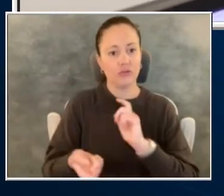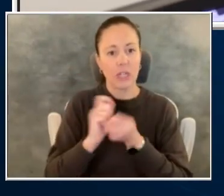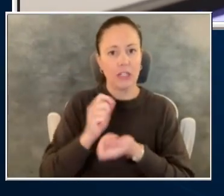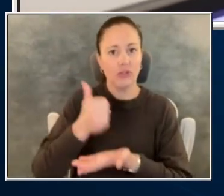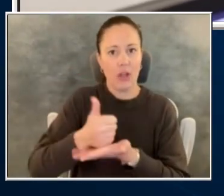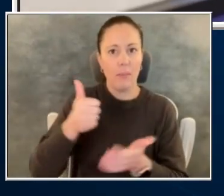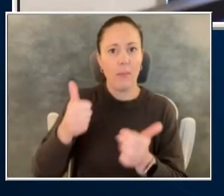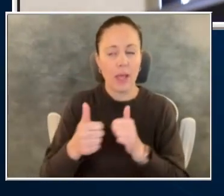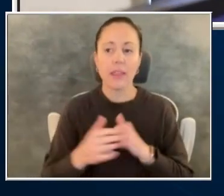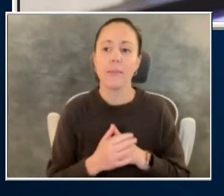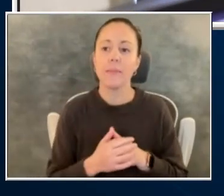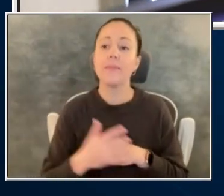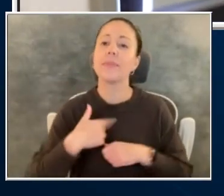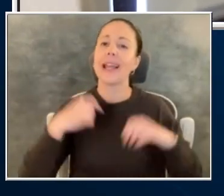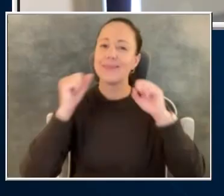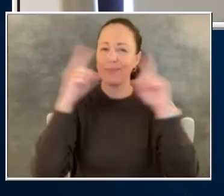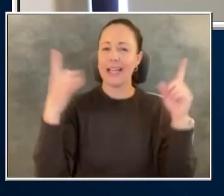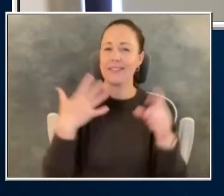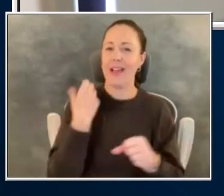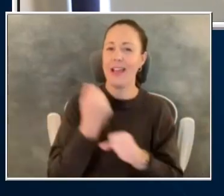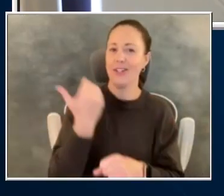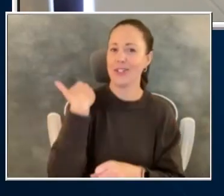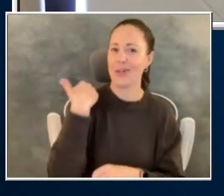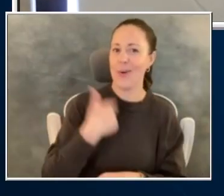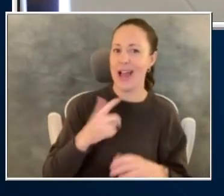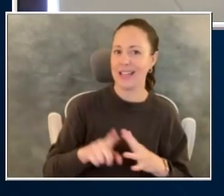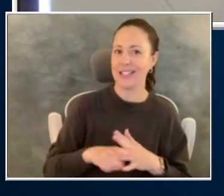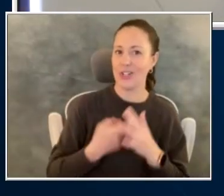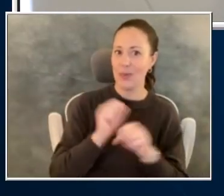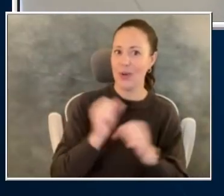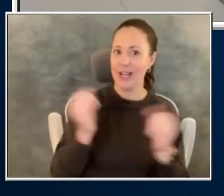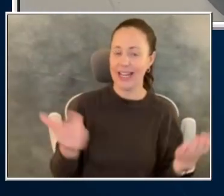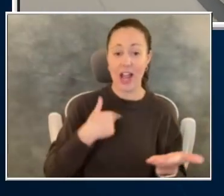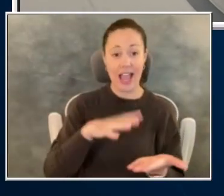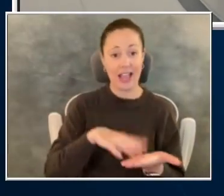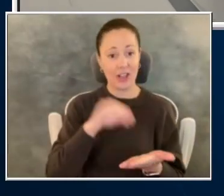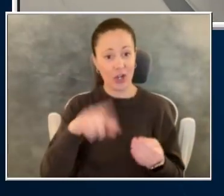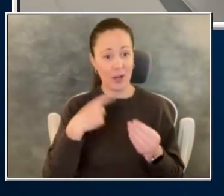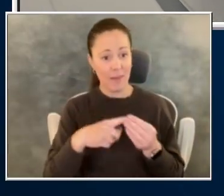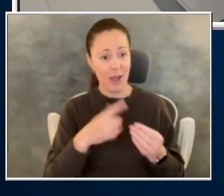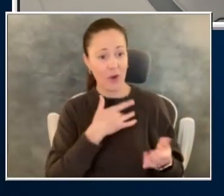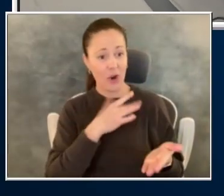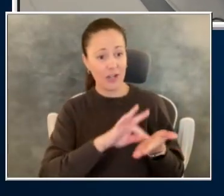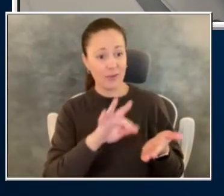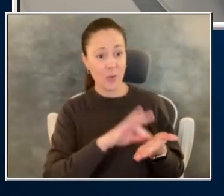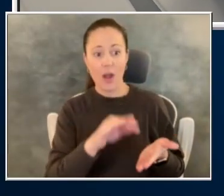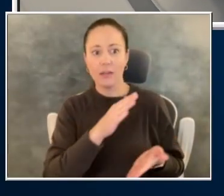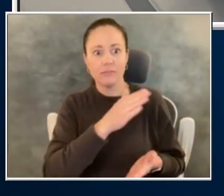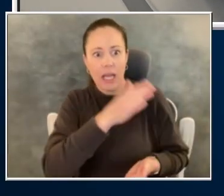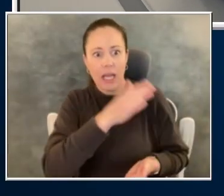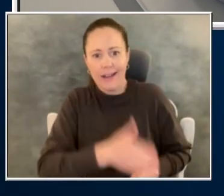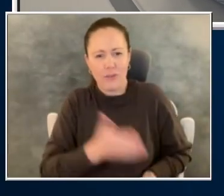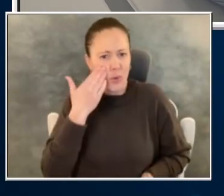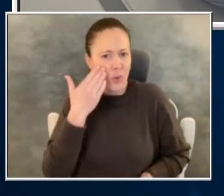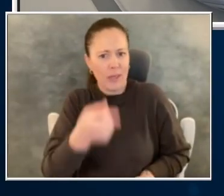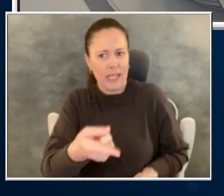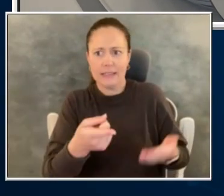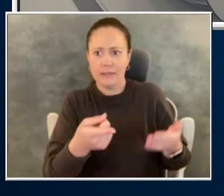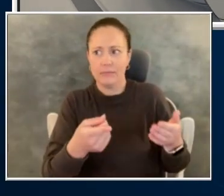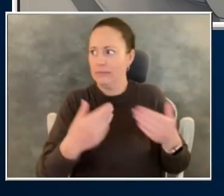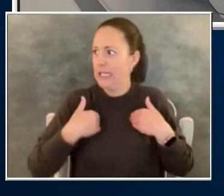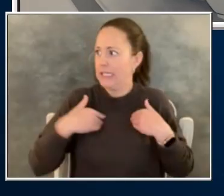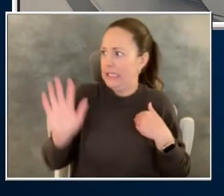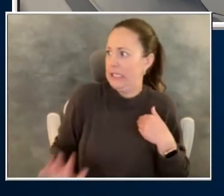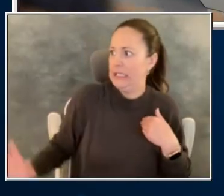here 5 years ago, I learned about a cardio score. I never knew these existed from my doctors at other places. Is